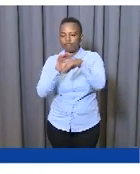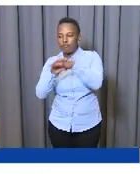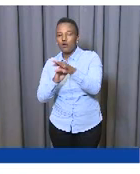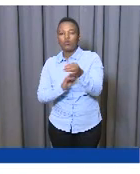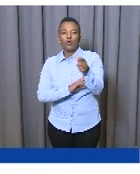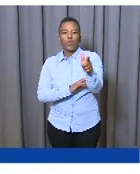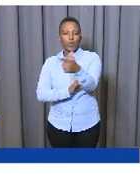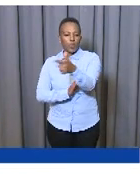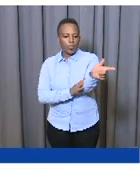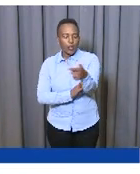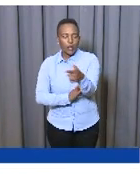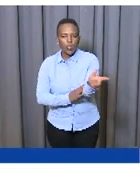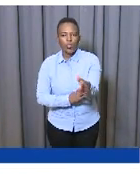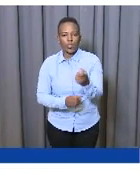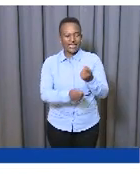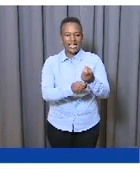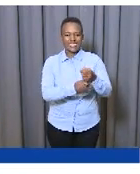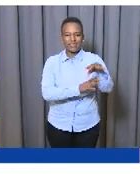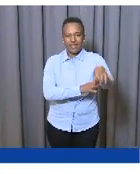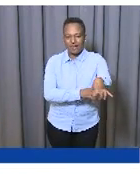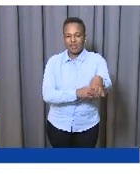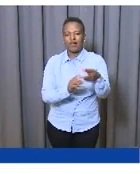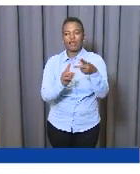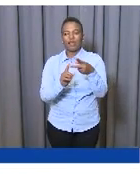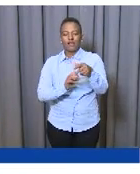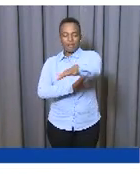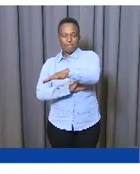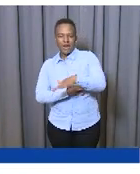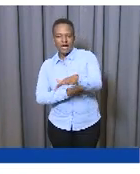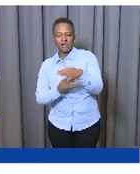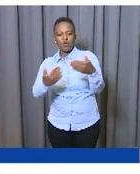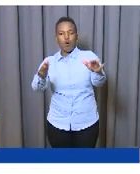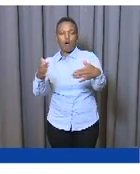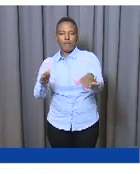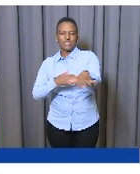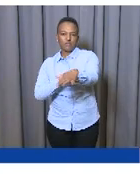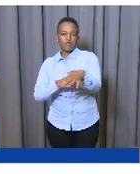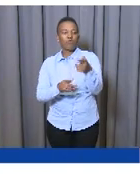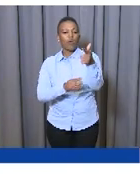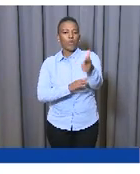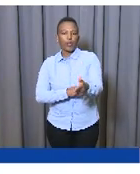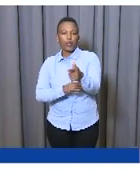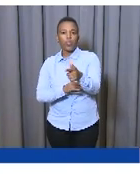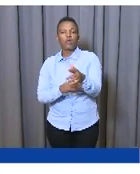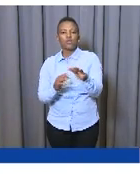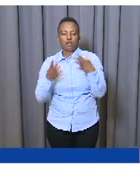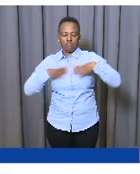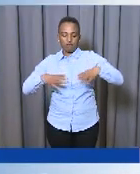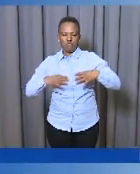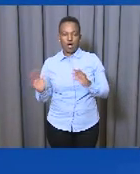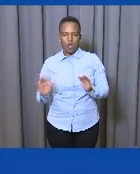public spaces, the taxi ranks, the residential and open spaces across the province.